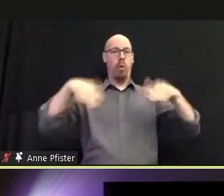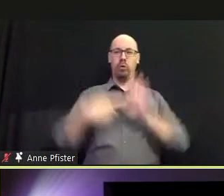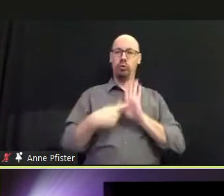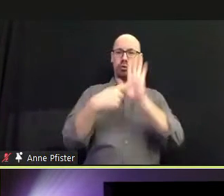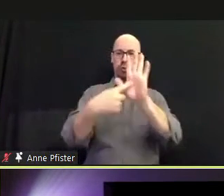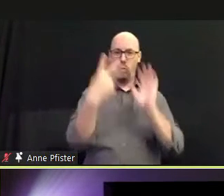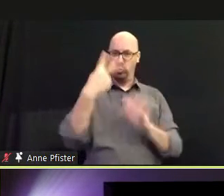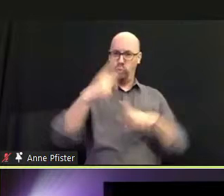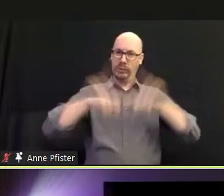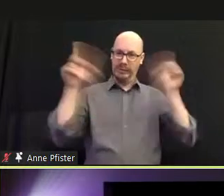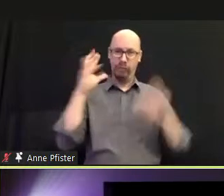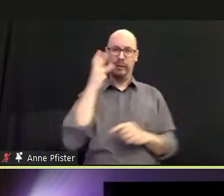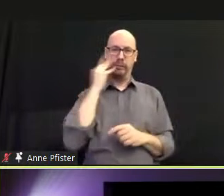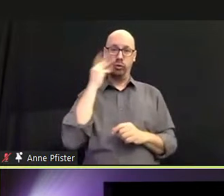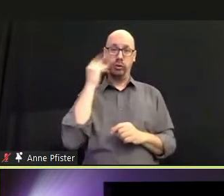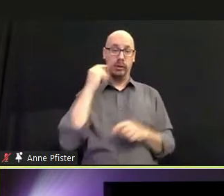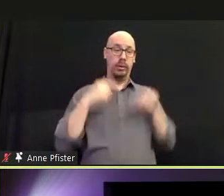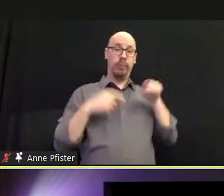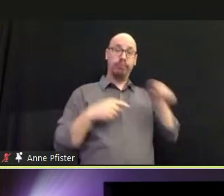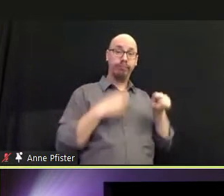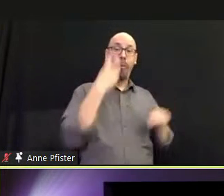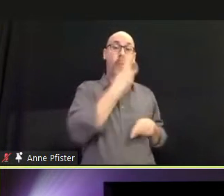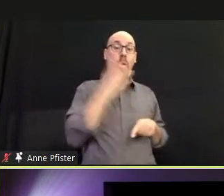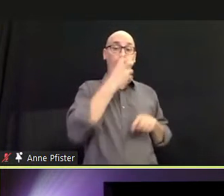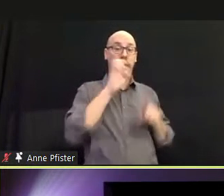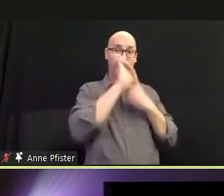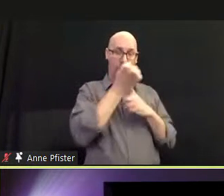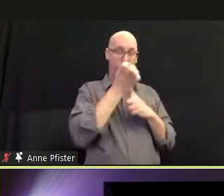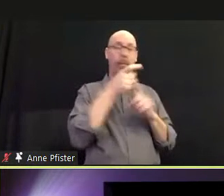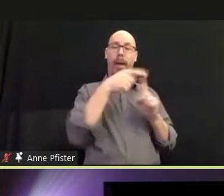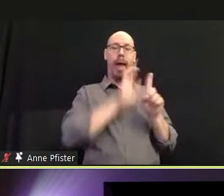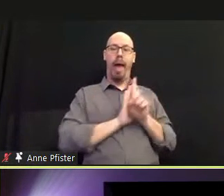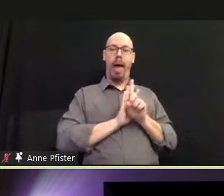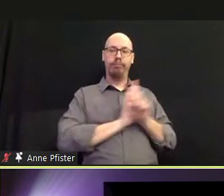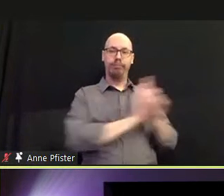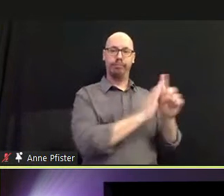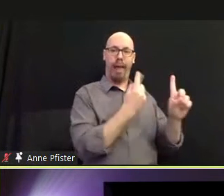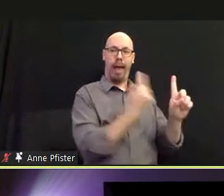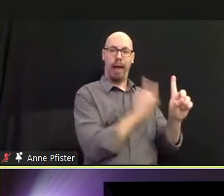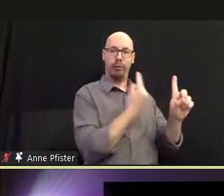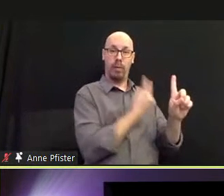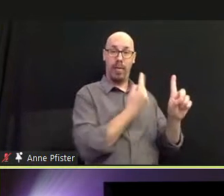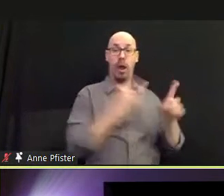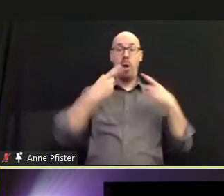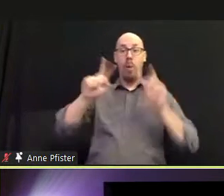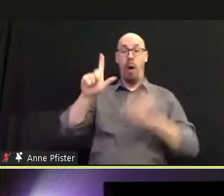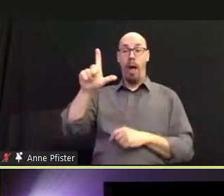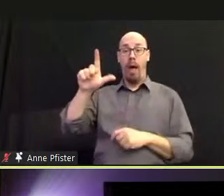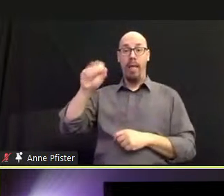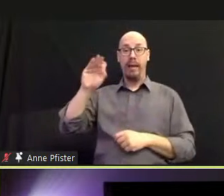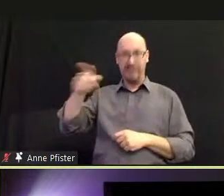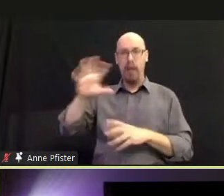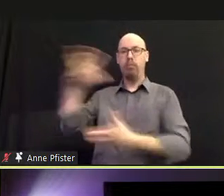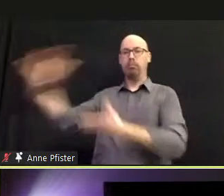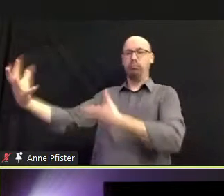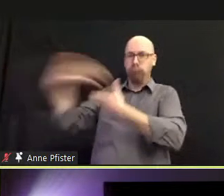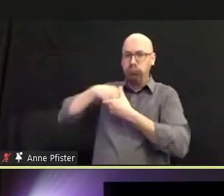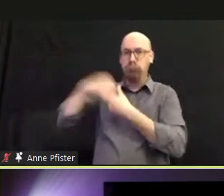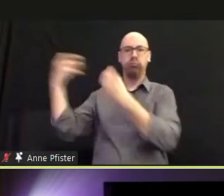one in an oral environment that obscured and isolated, while LSM presented a clearer and more inclusive